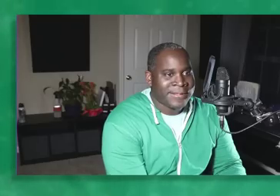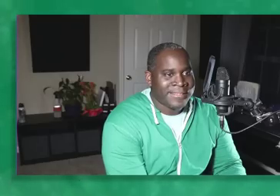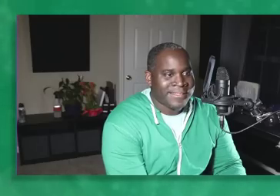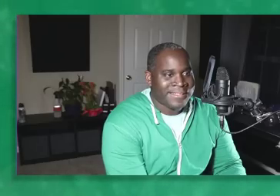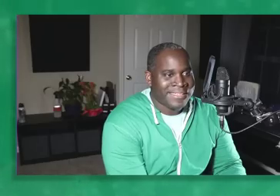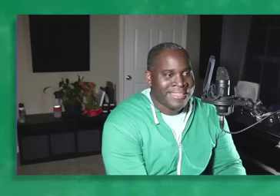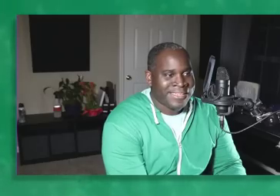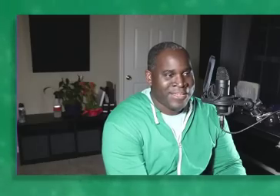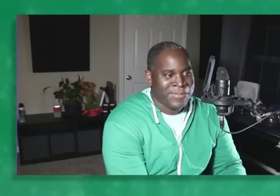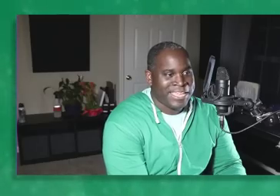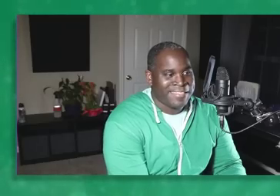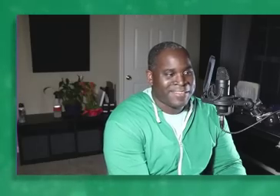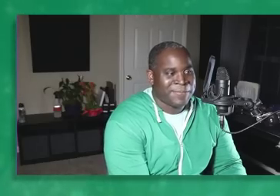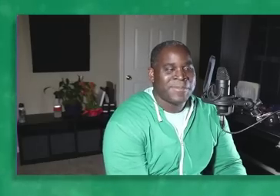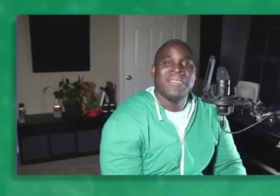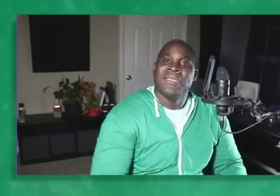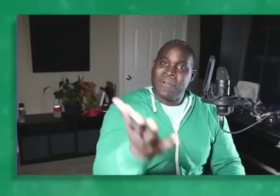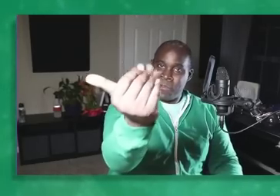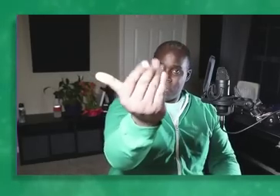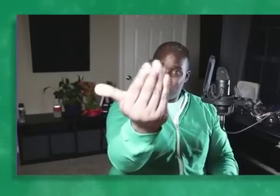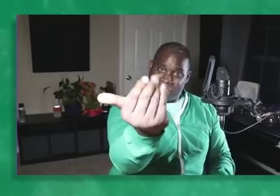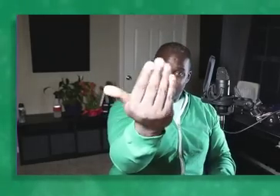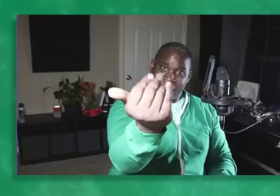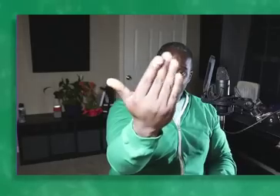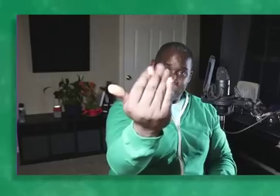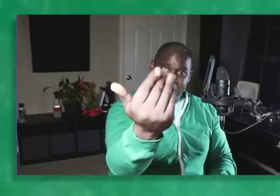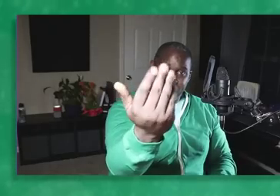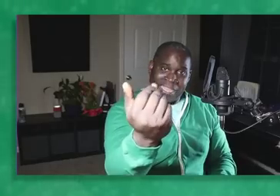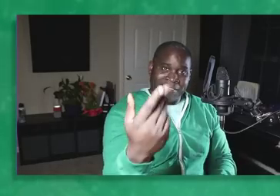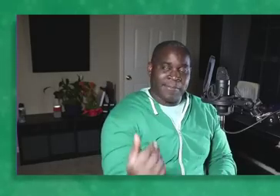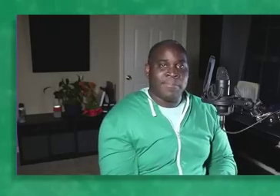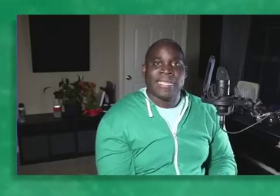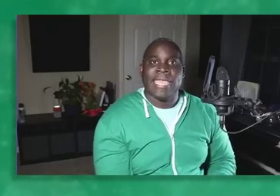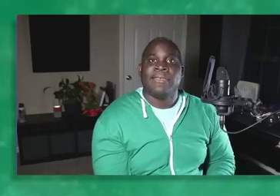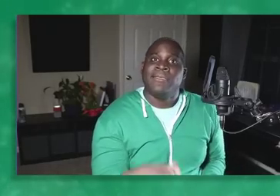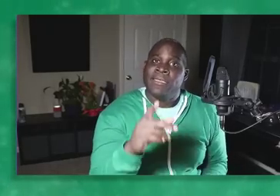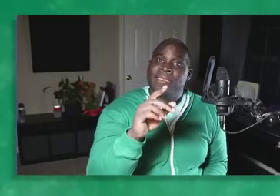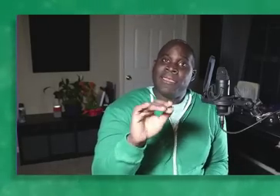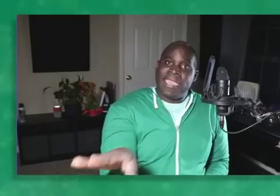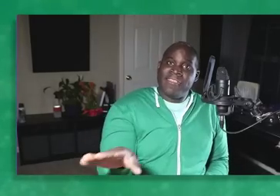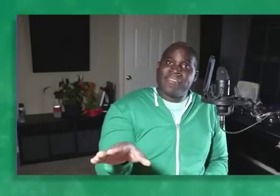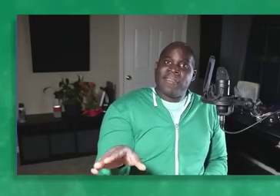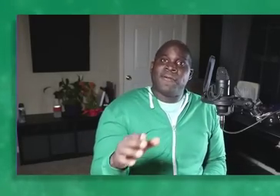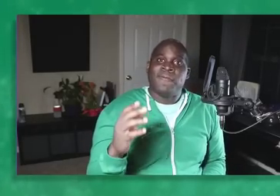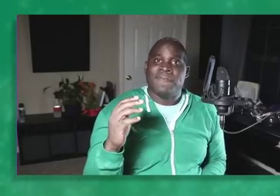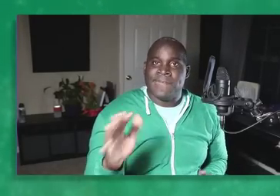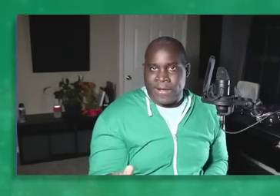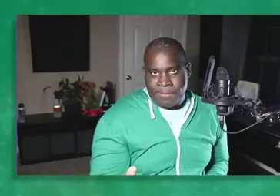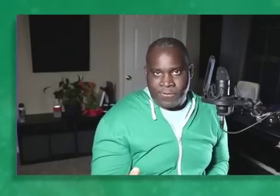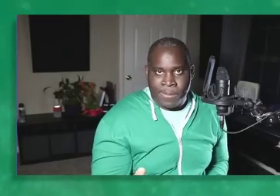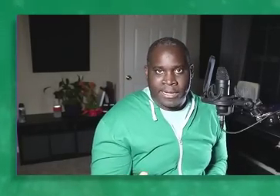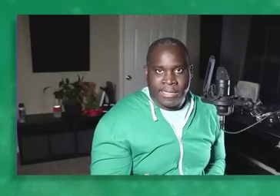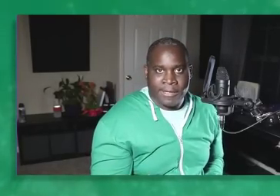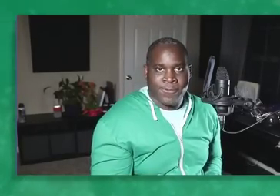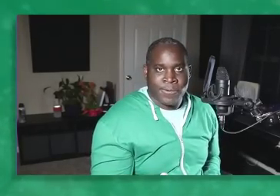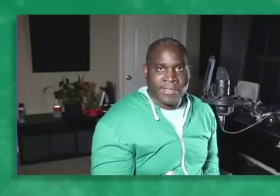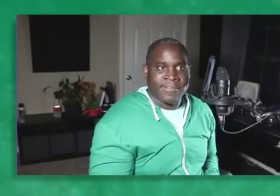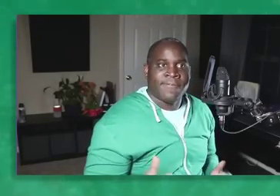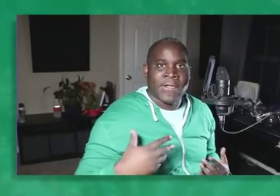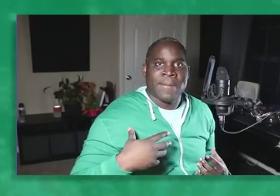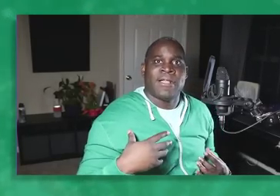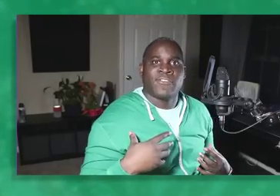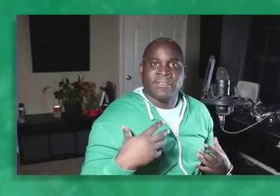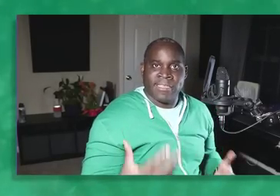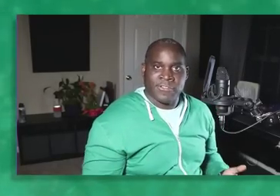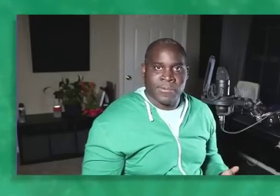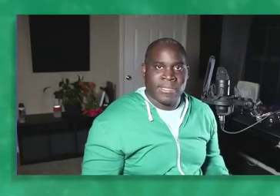this sign right here, come and get some. We're used to, like, this meaning come and get some. But again, ASL, very much body language oriented,